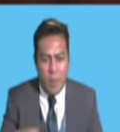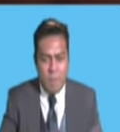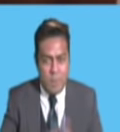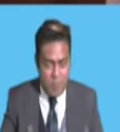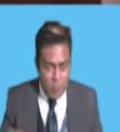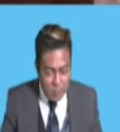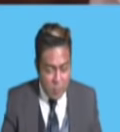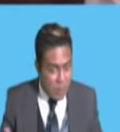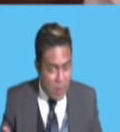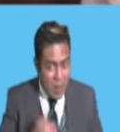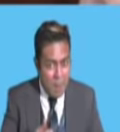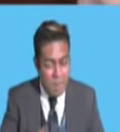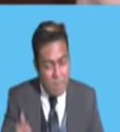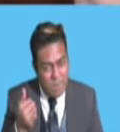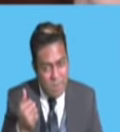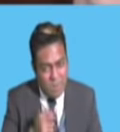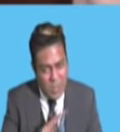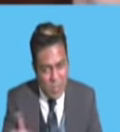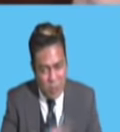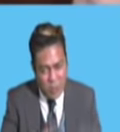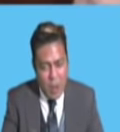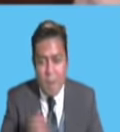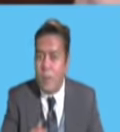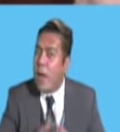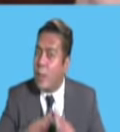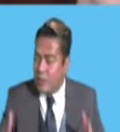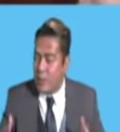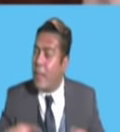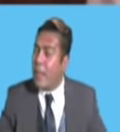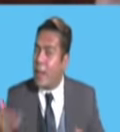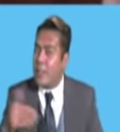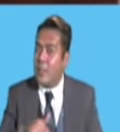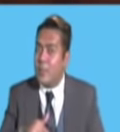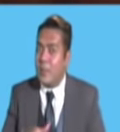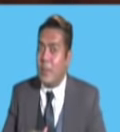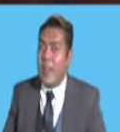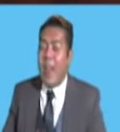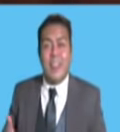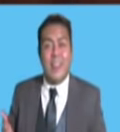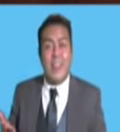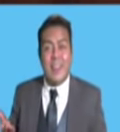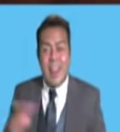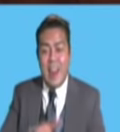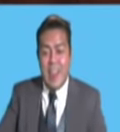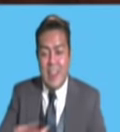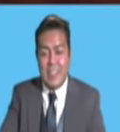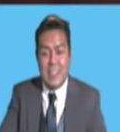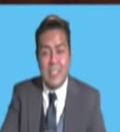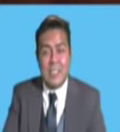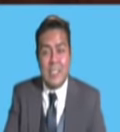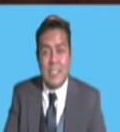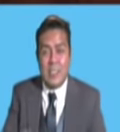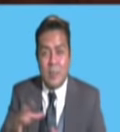villages, number of houses, the needs and the issues faced, in addition to the environment and the landmass area of responsibility, differ